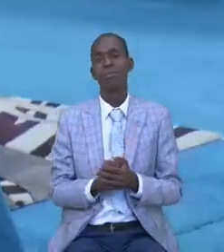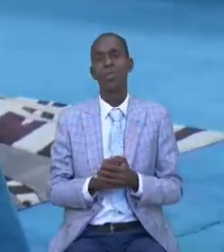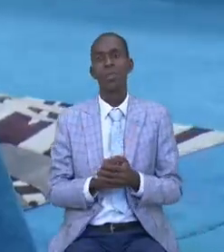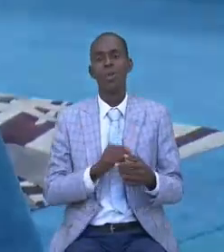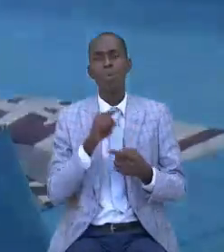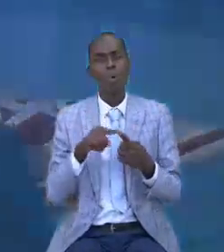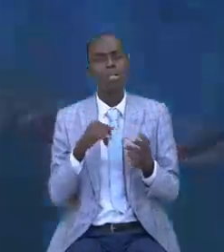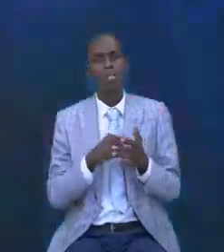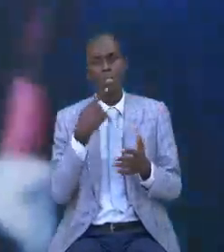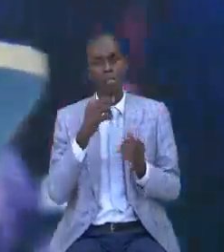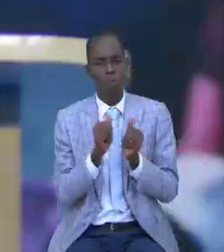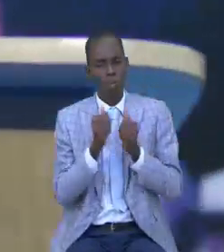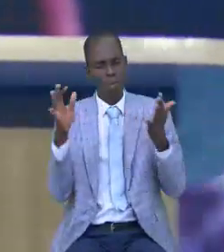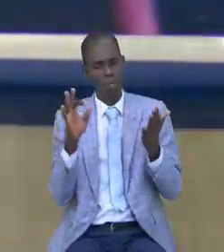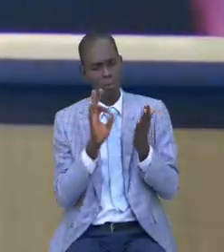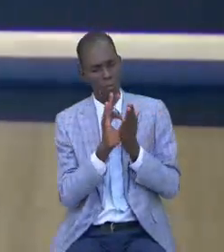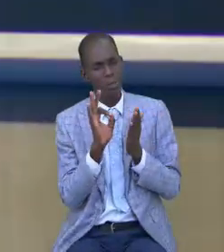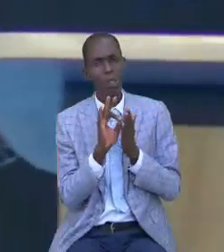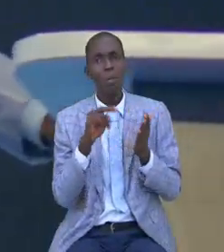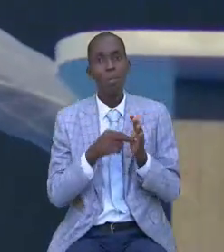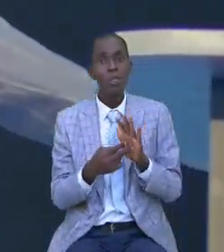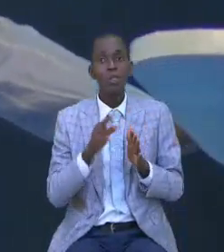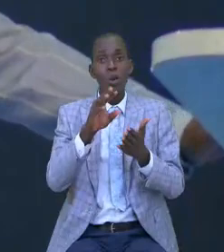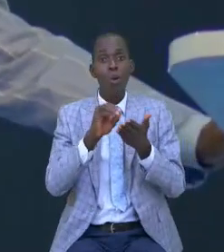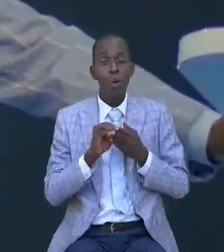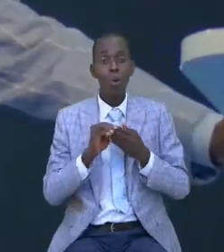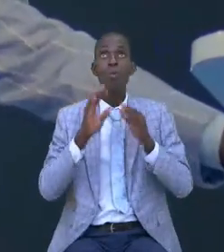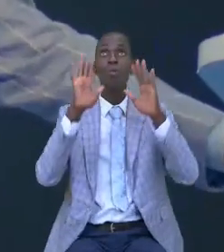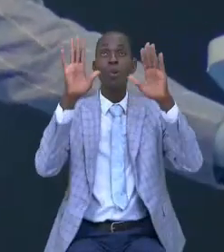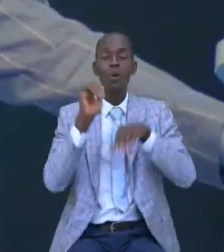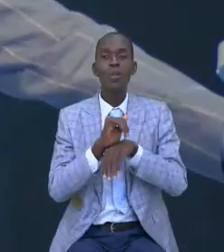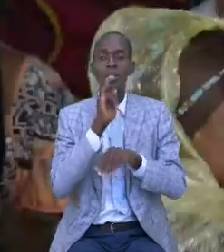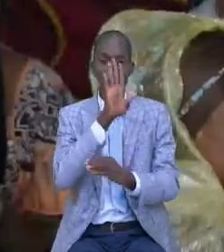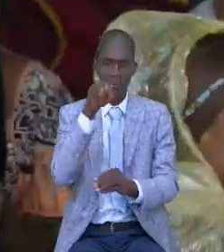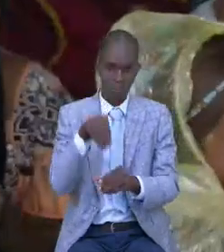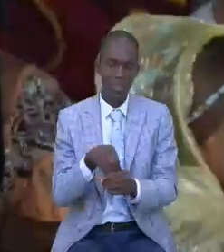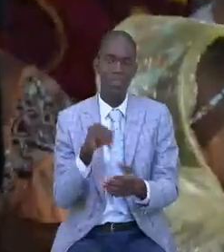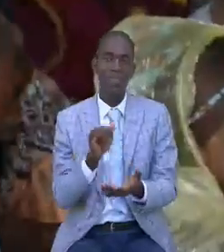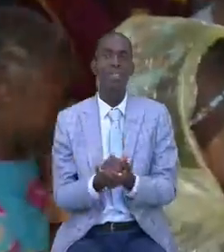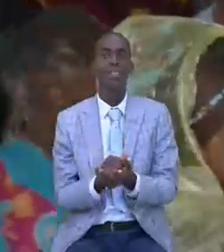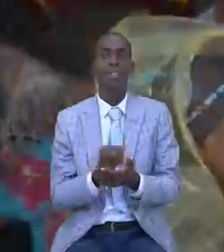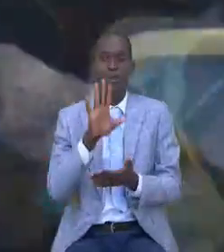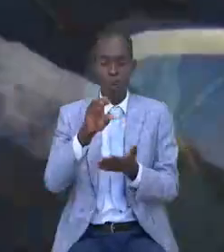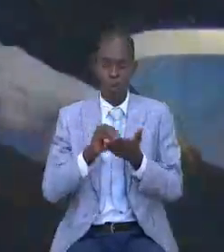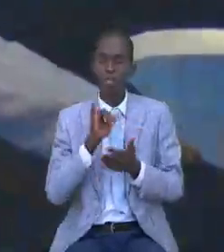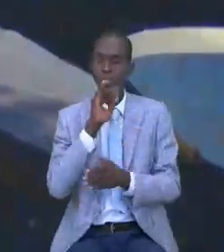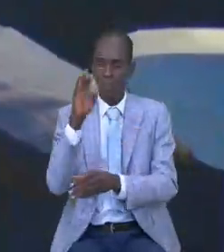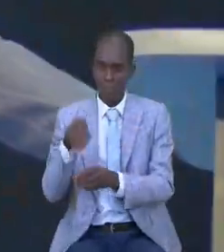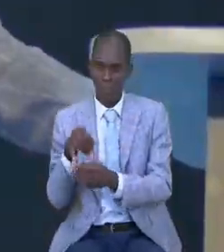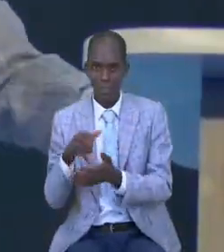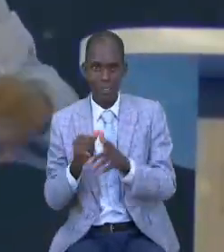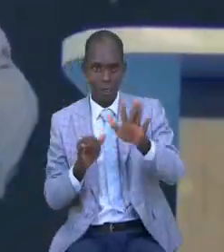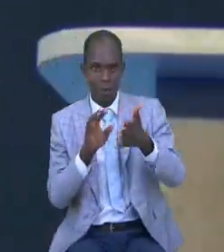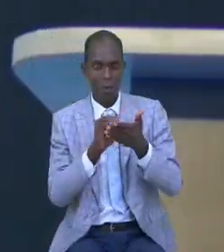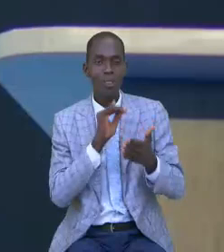says without number, your own miracle is part of that. Yours is part of that. Yours